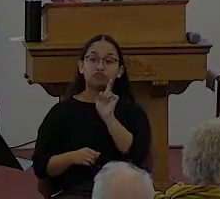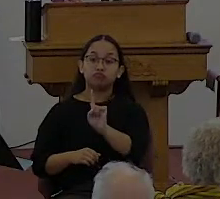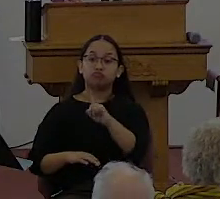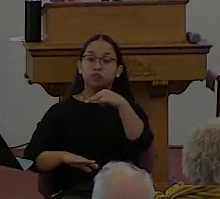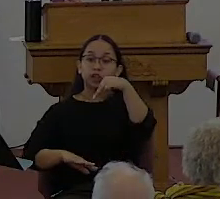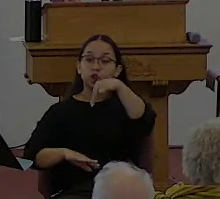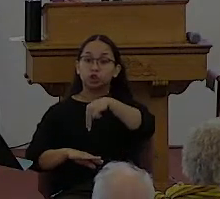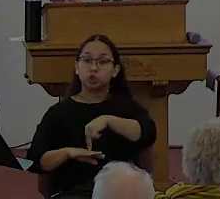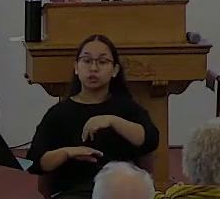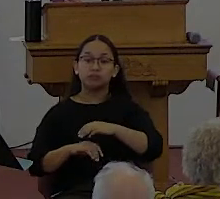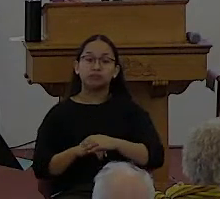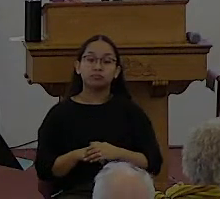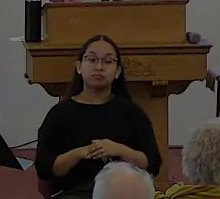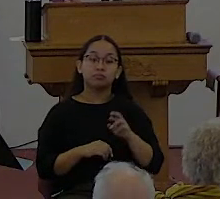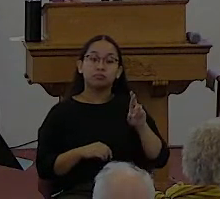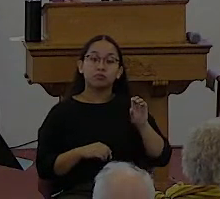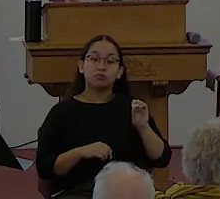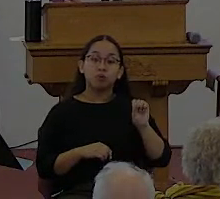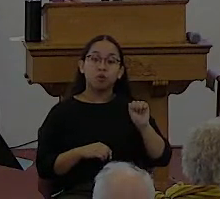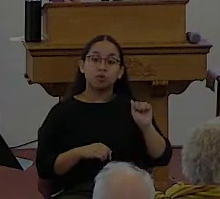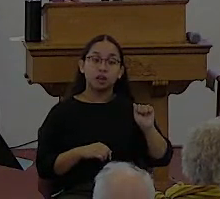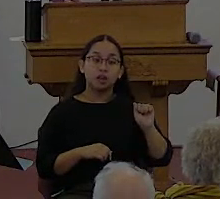Rosa and Claudette sat.